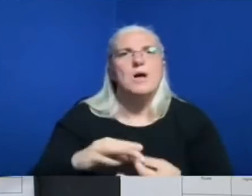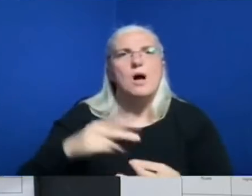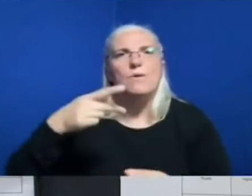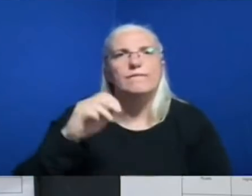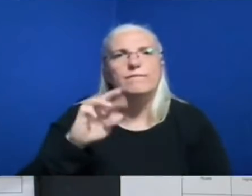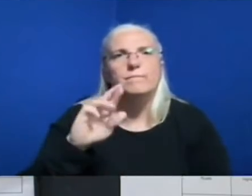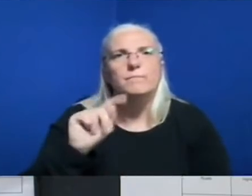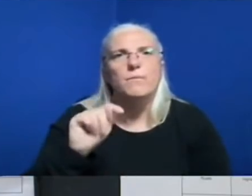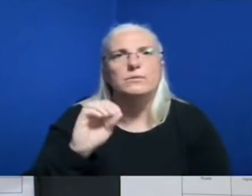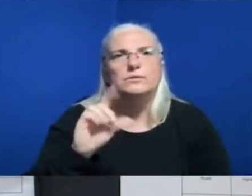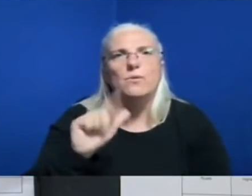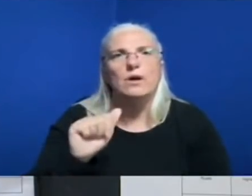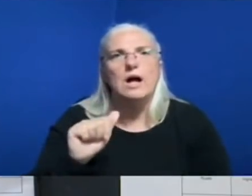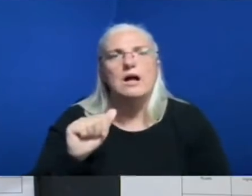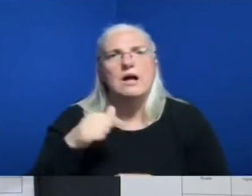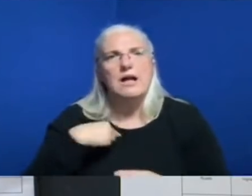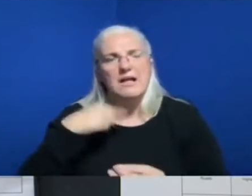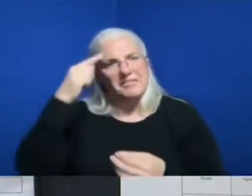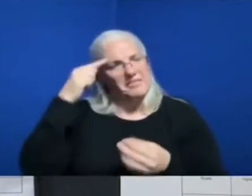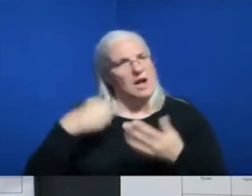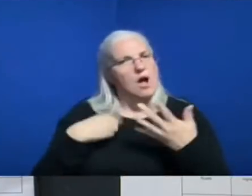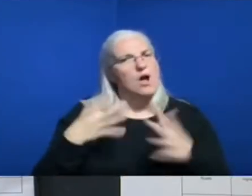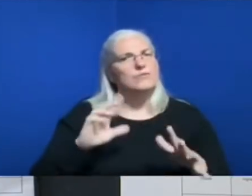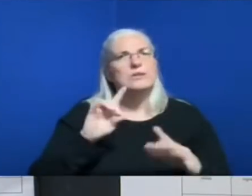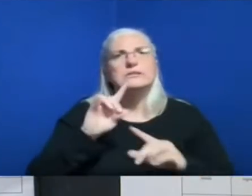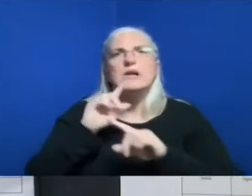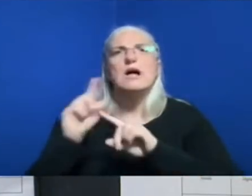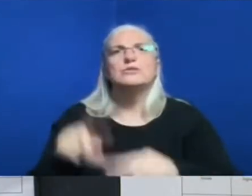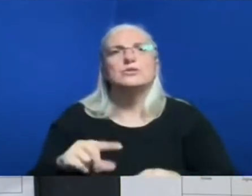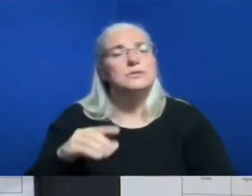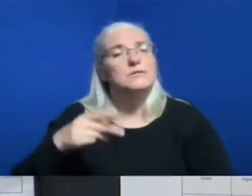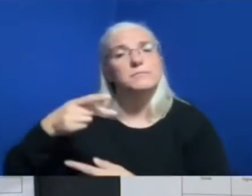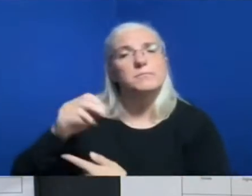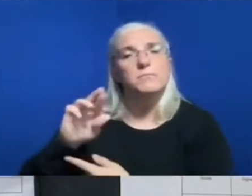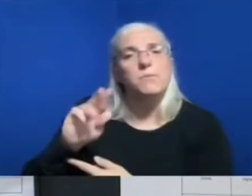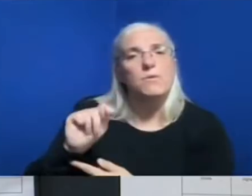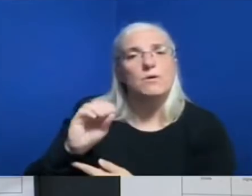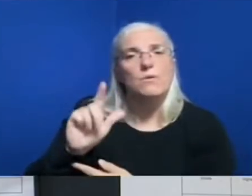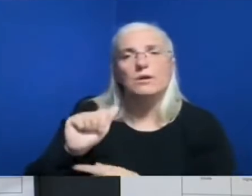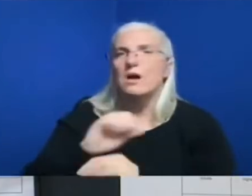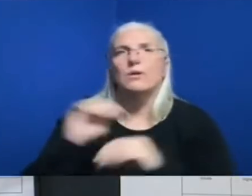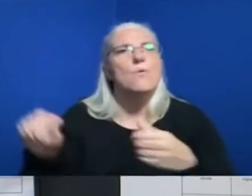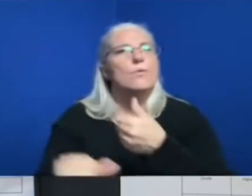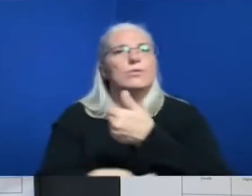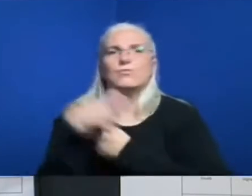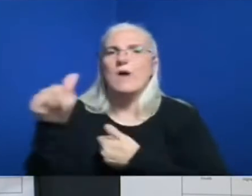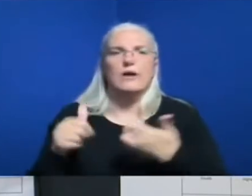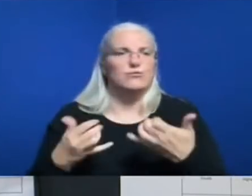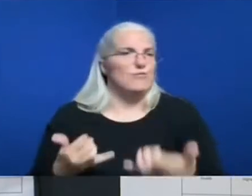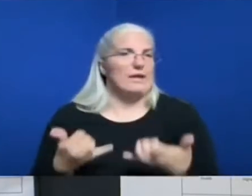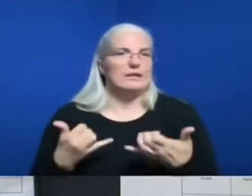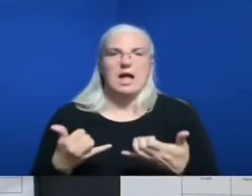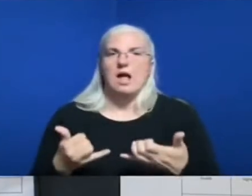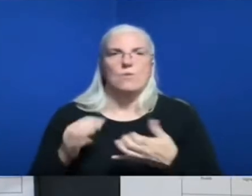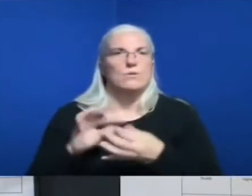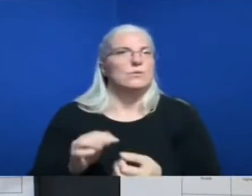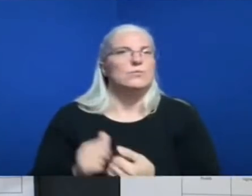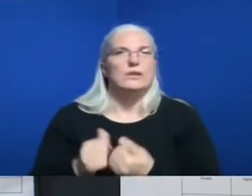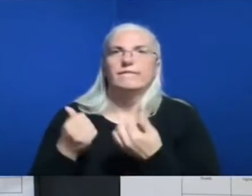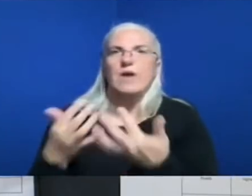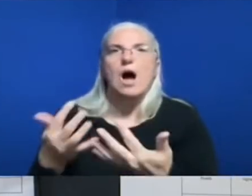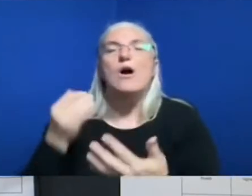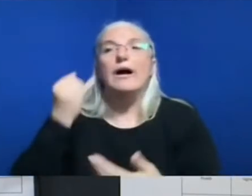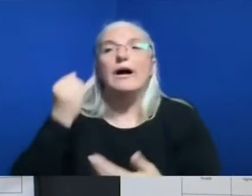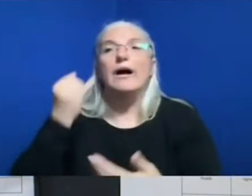At this time, the fire is not threatening Portola. Should that change, you will be advised. So, again, it is